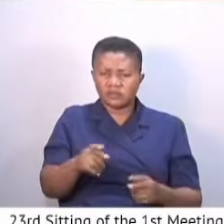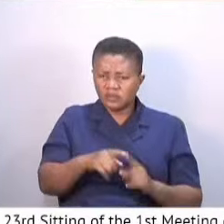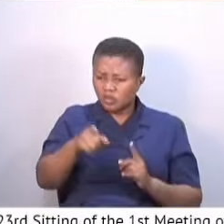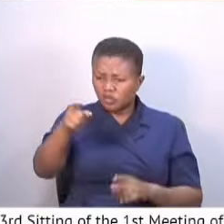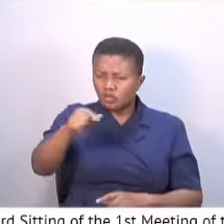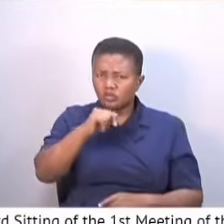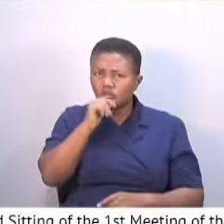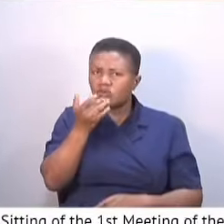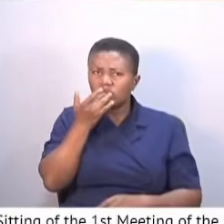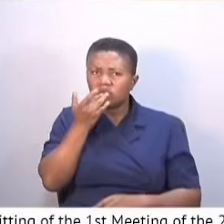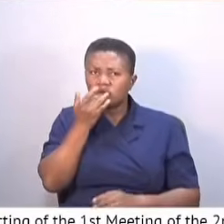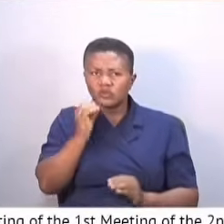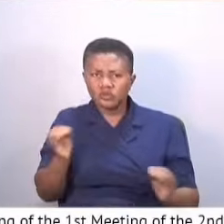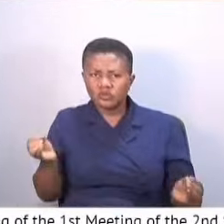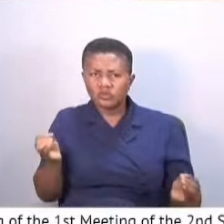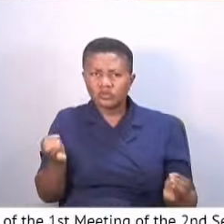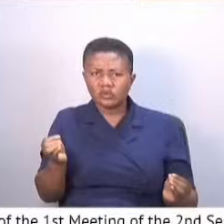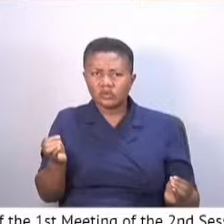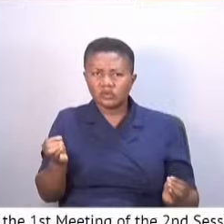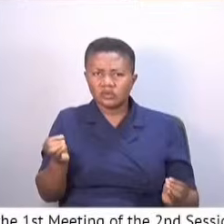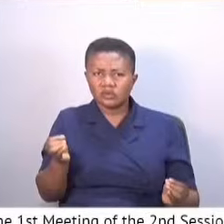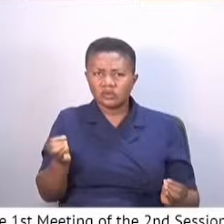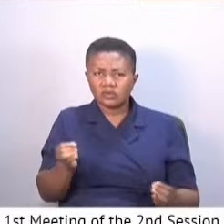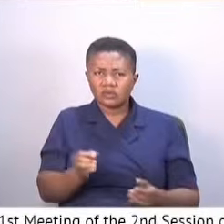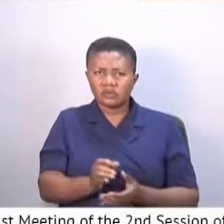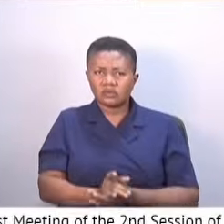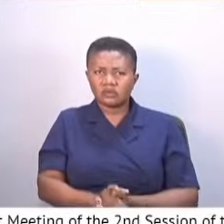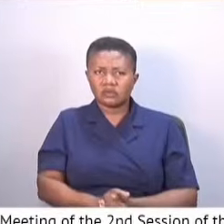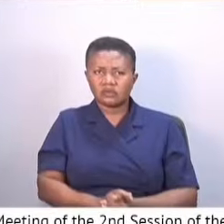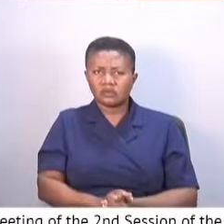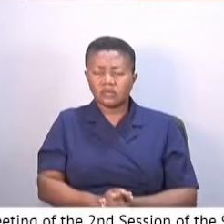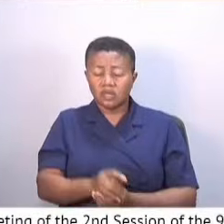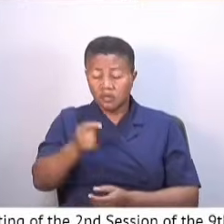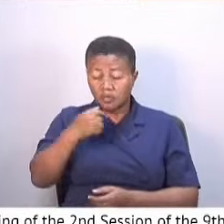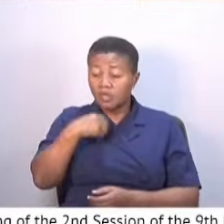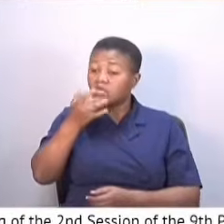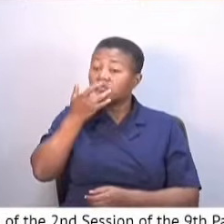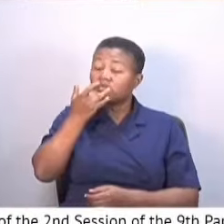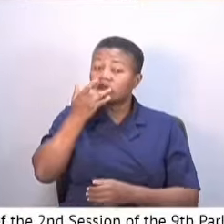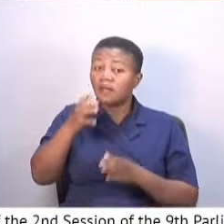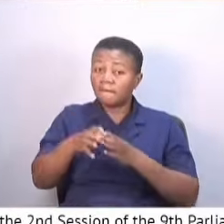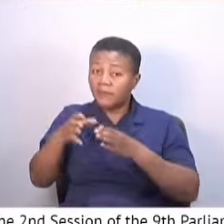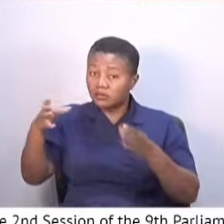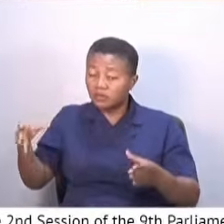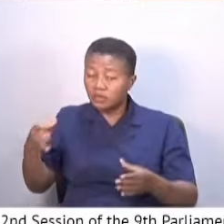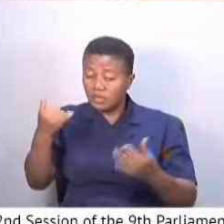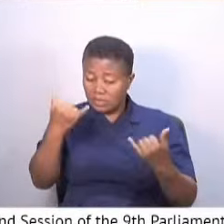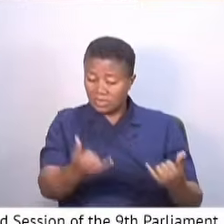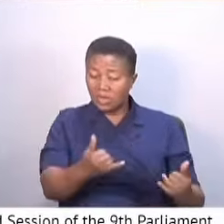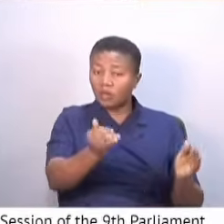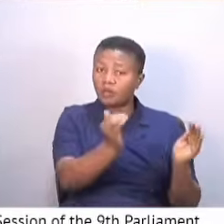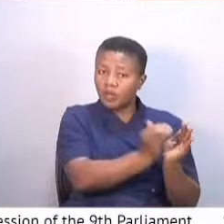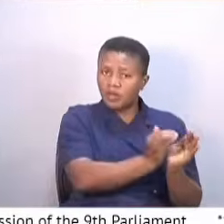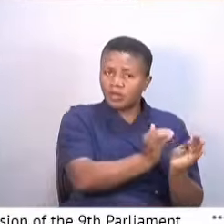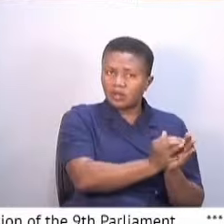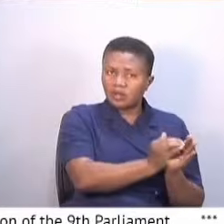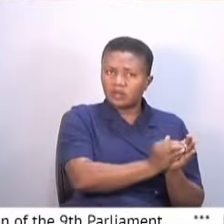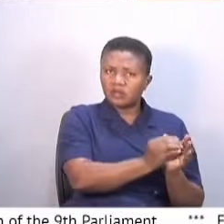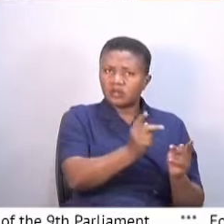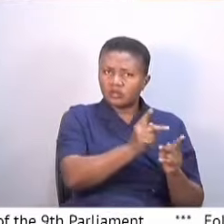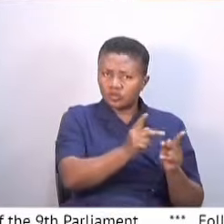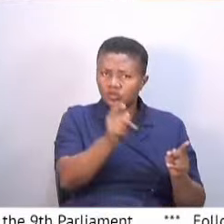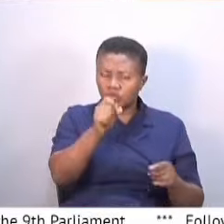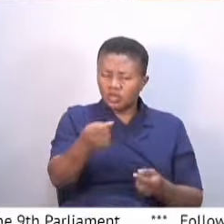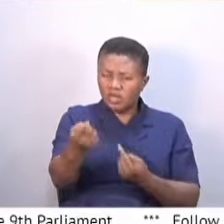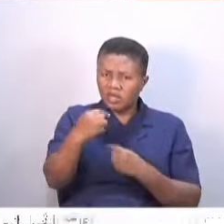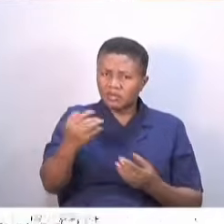majority whip before. He was a minority. I was in majority, and I've been in minority before. So when you are speaking, maybe you should come here, Road Minister, and